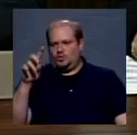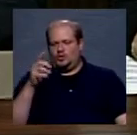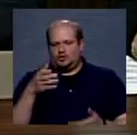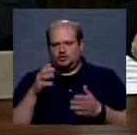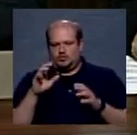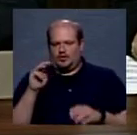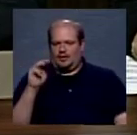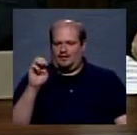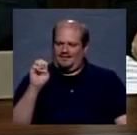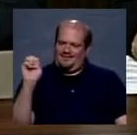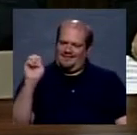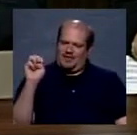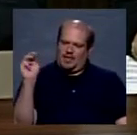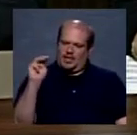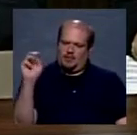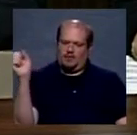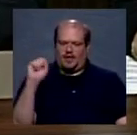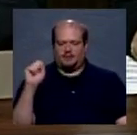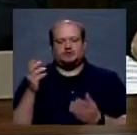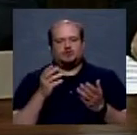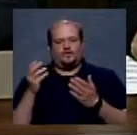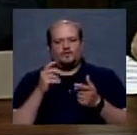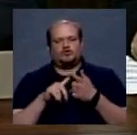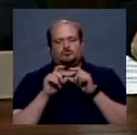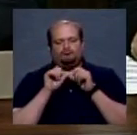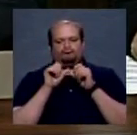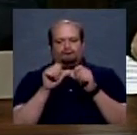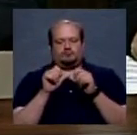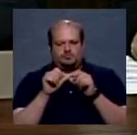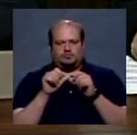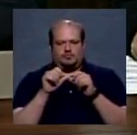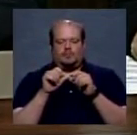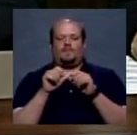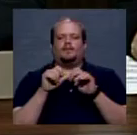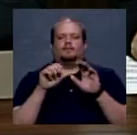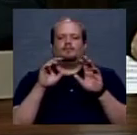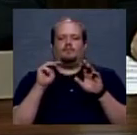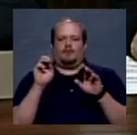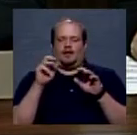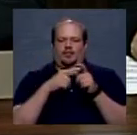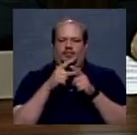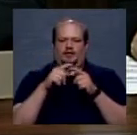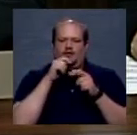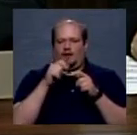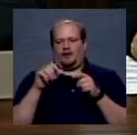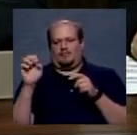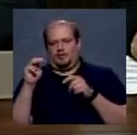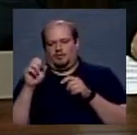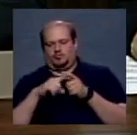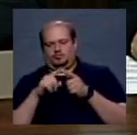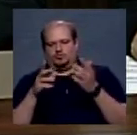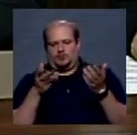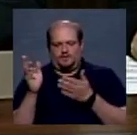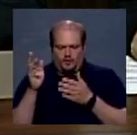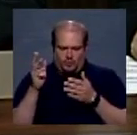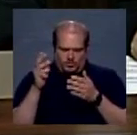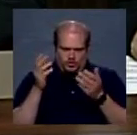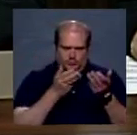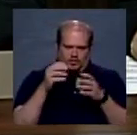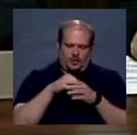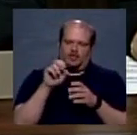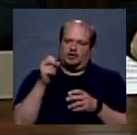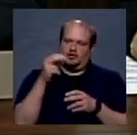allow Metropolitan Emergency Medical Services to continue to provide emergency medical services and non-emergency routine transports Transports